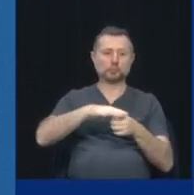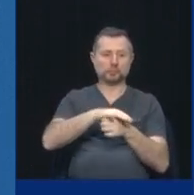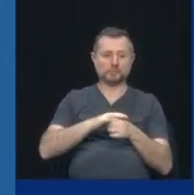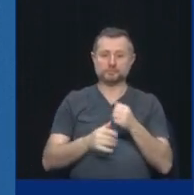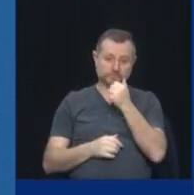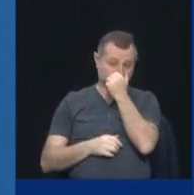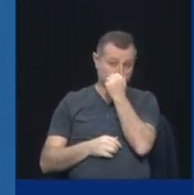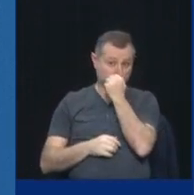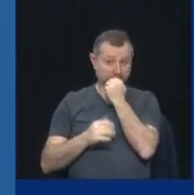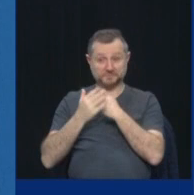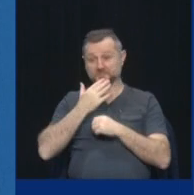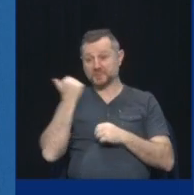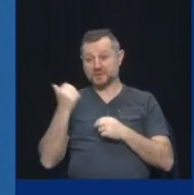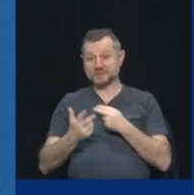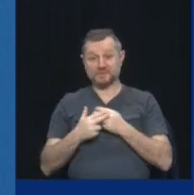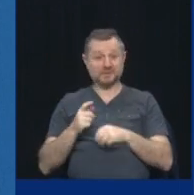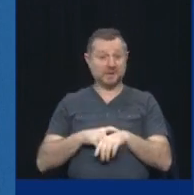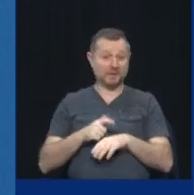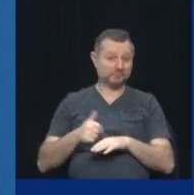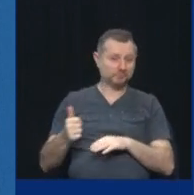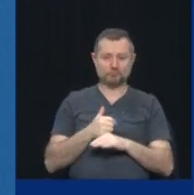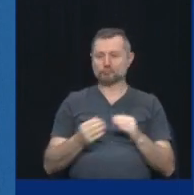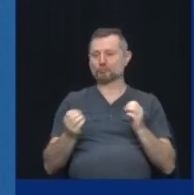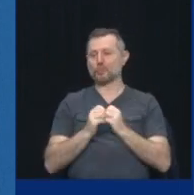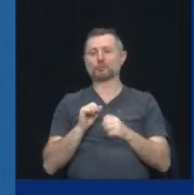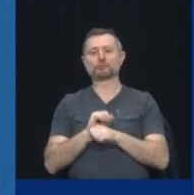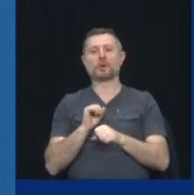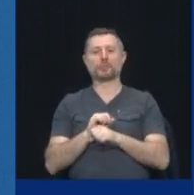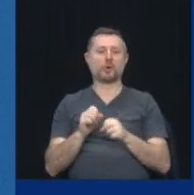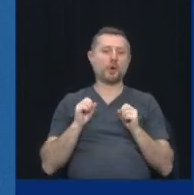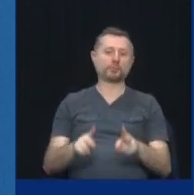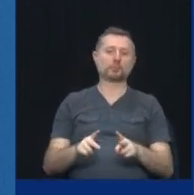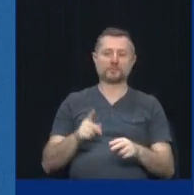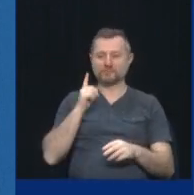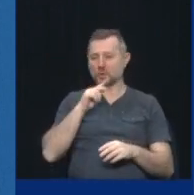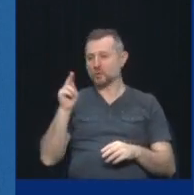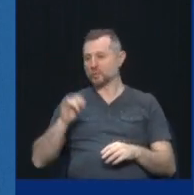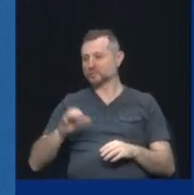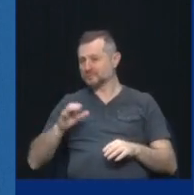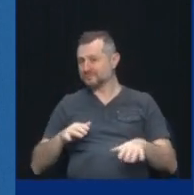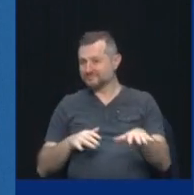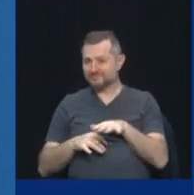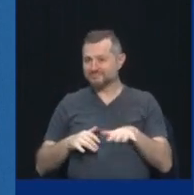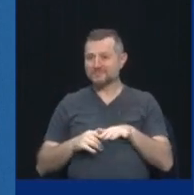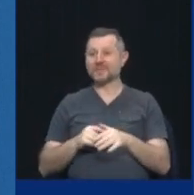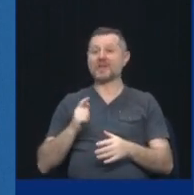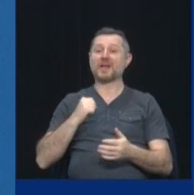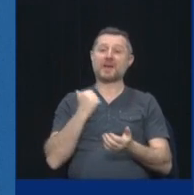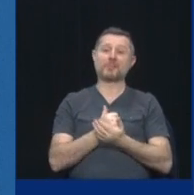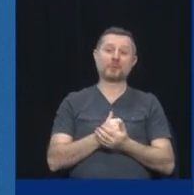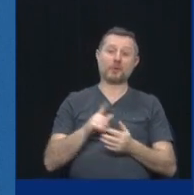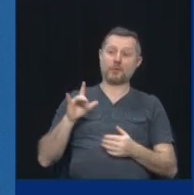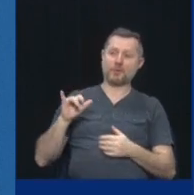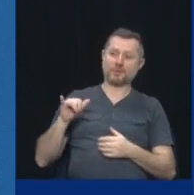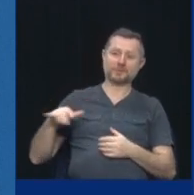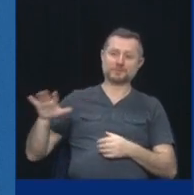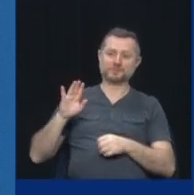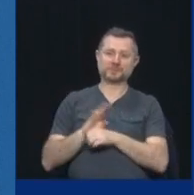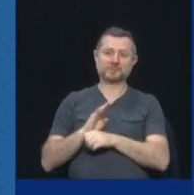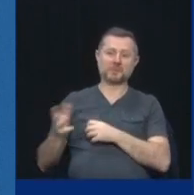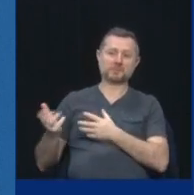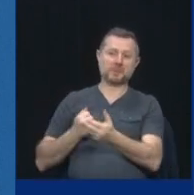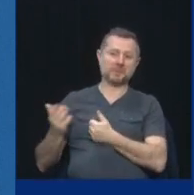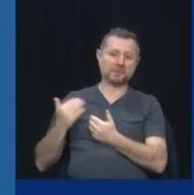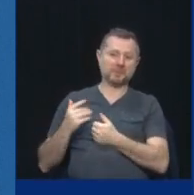Island will expand job opportunities for New York City residents and help Long Island businesses attract skilled workers, strengthening the